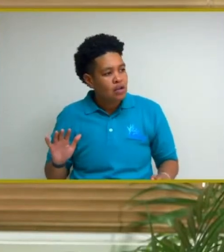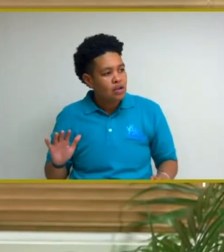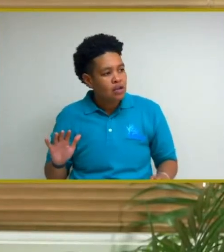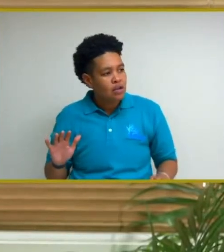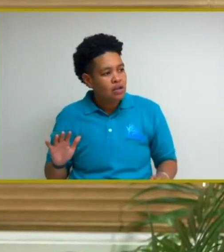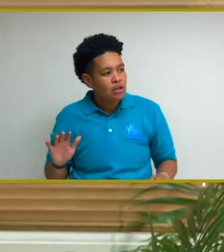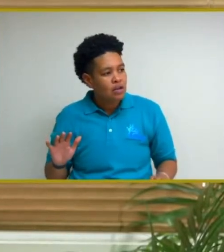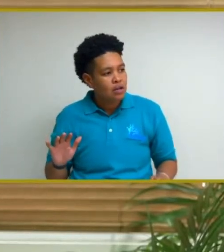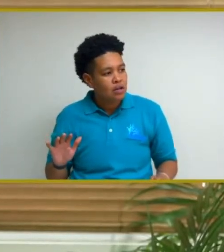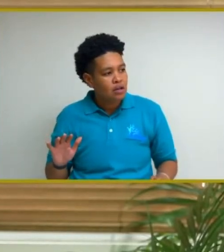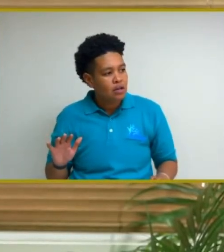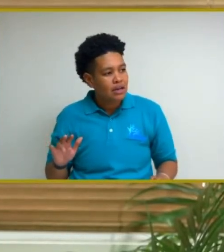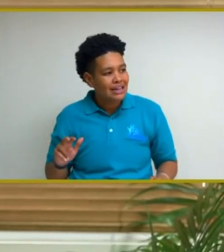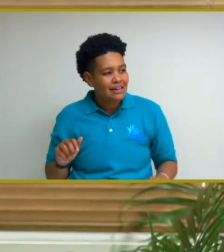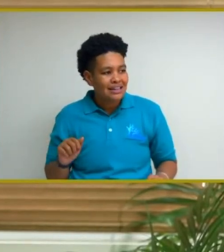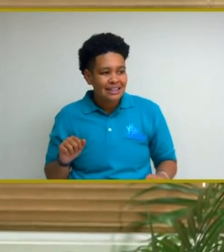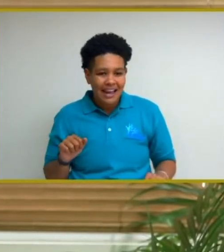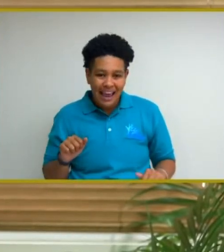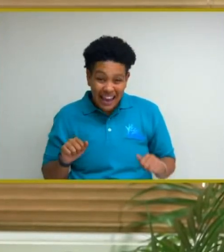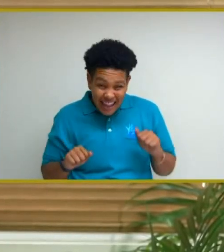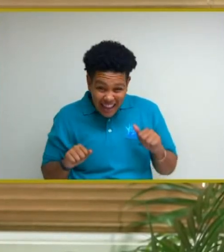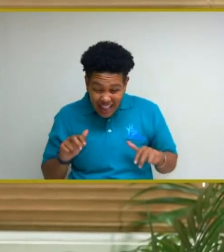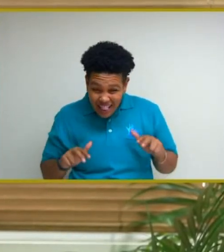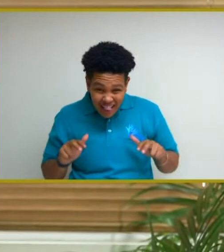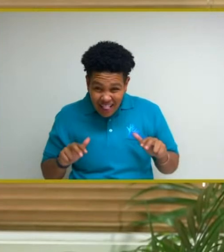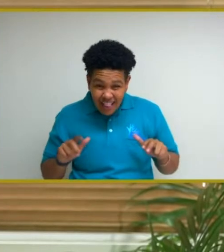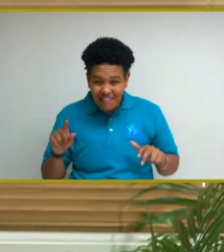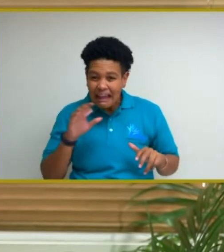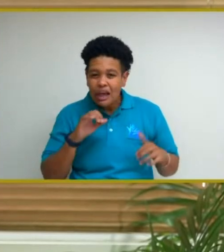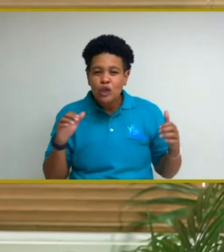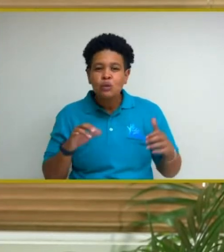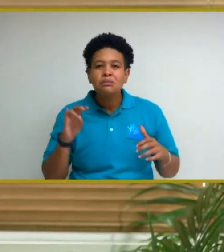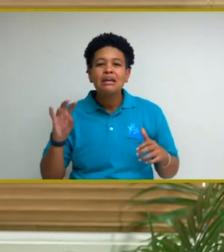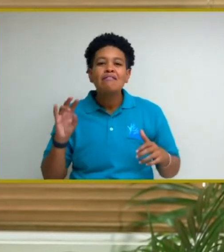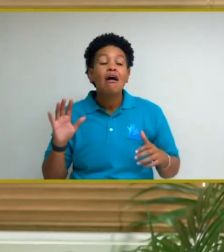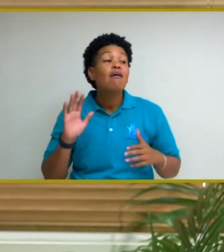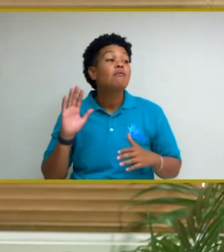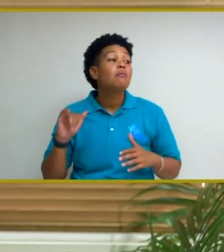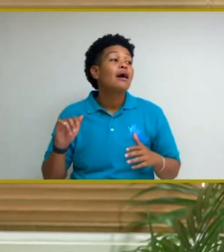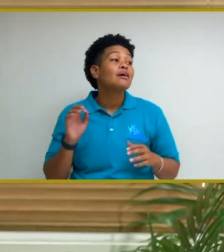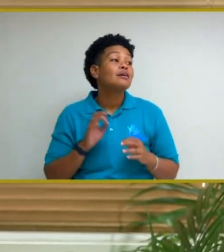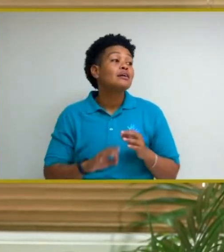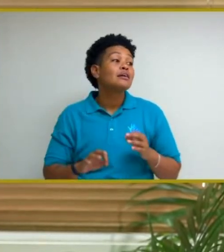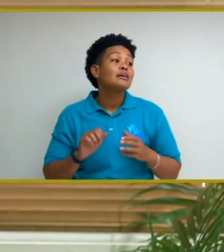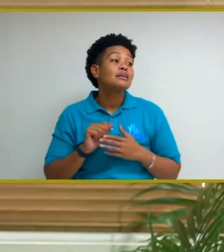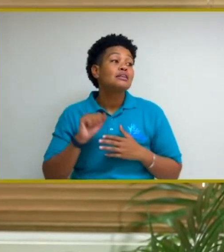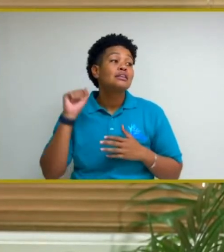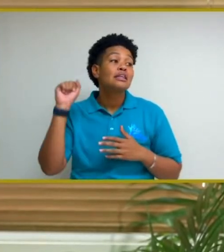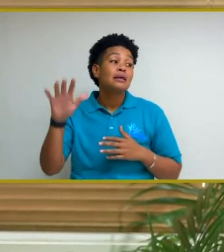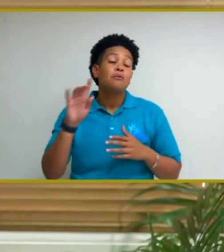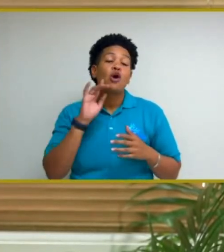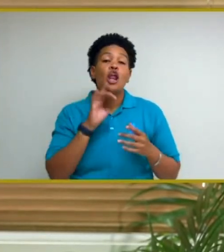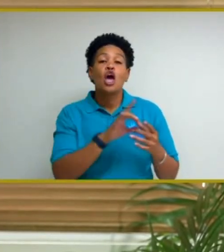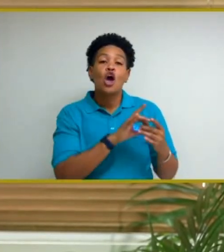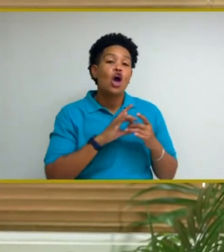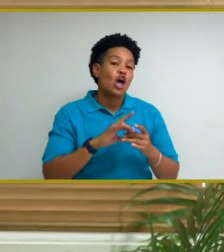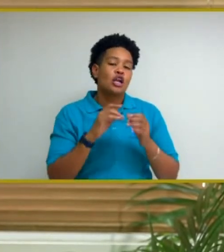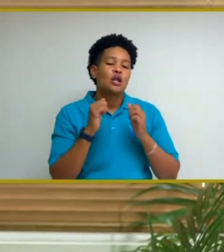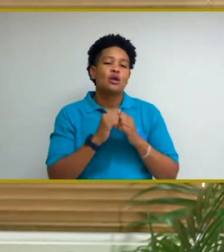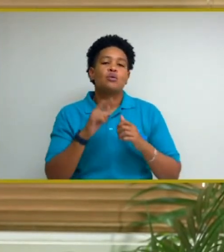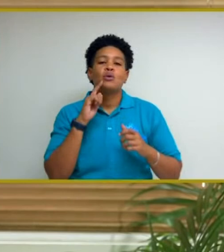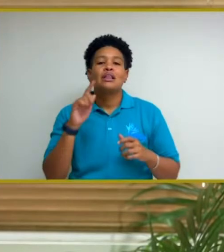of that age cohort by deploying and coordinating with